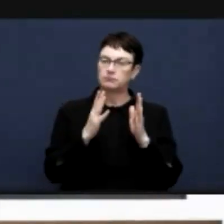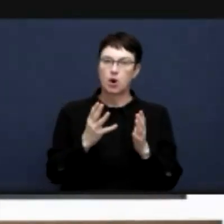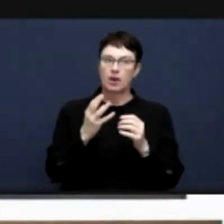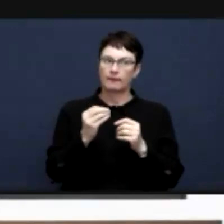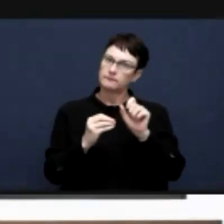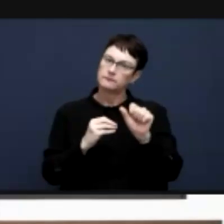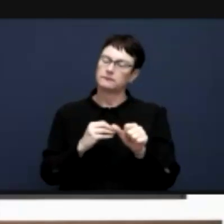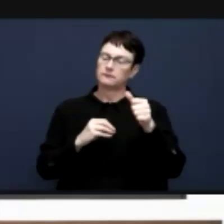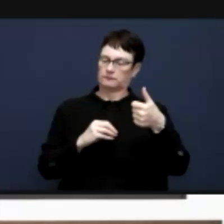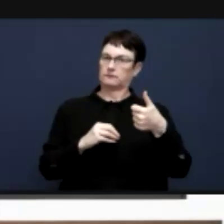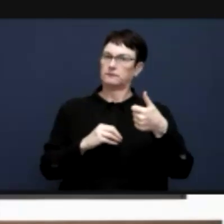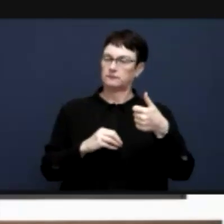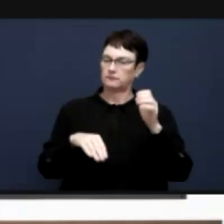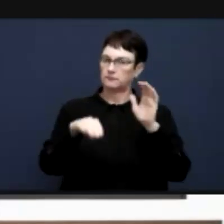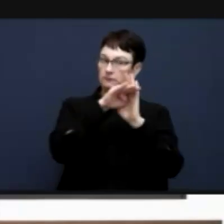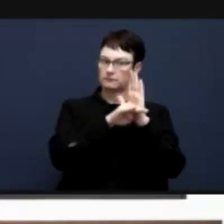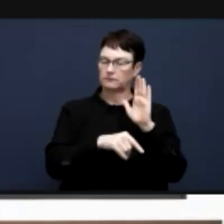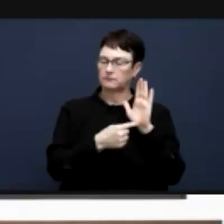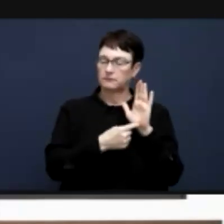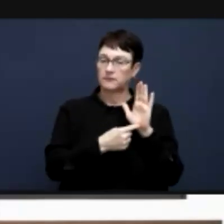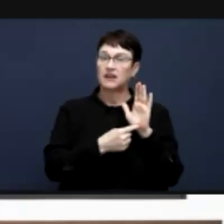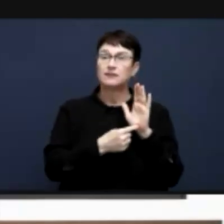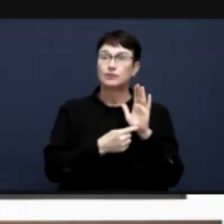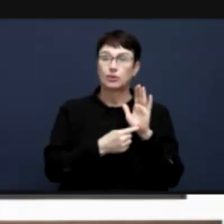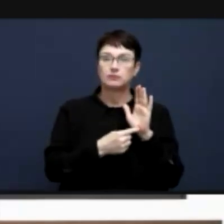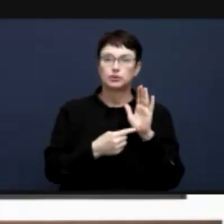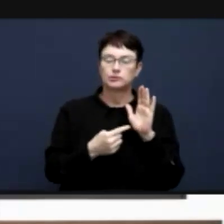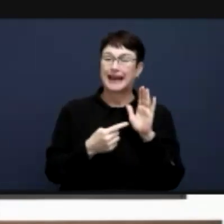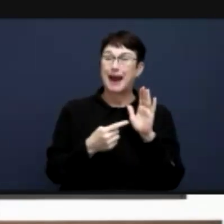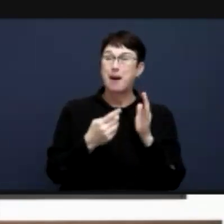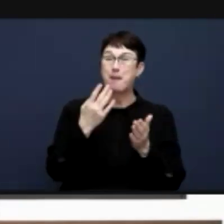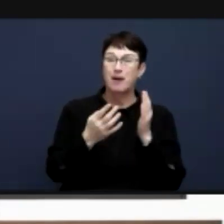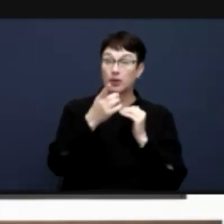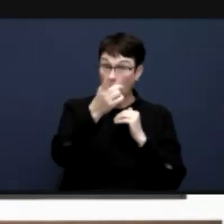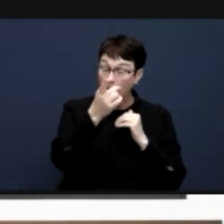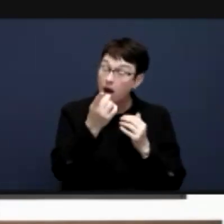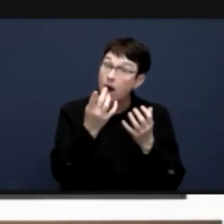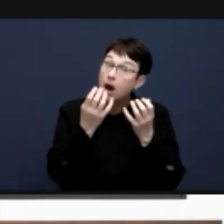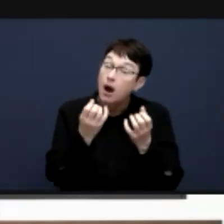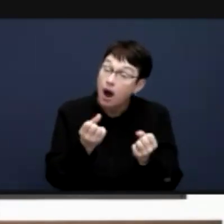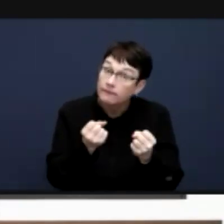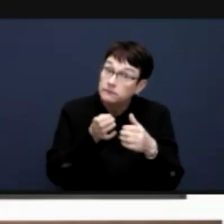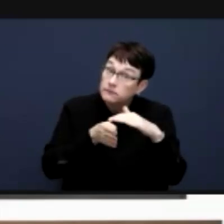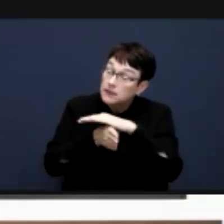simply to say, if there are any accessibility features, they should be documented. Yeah, that's it.